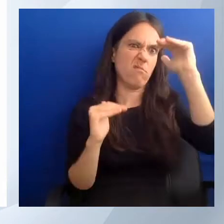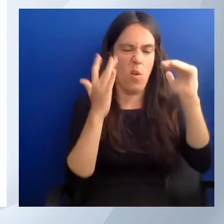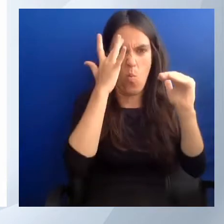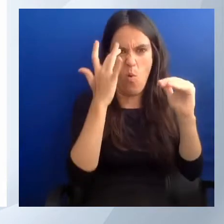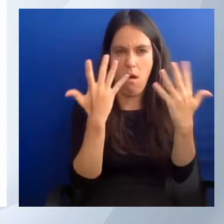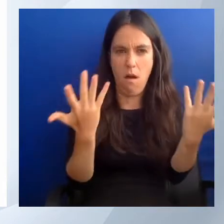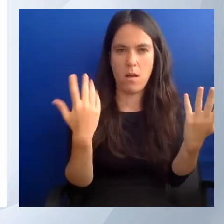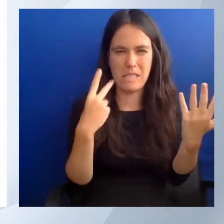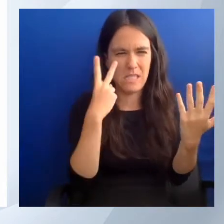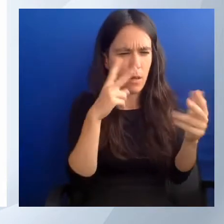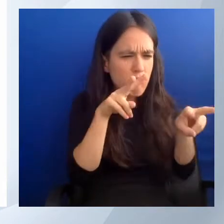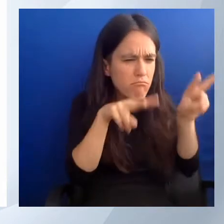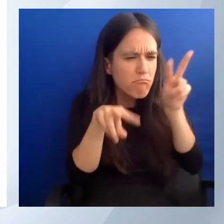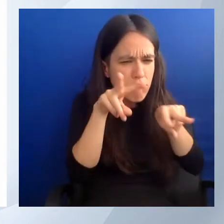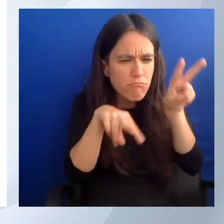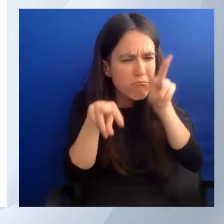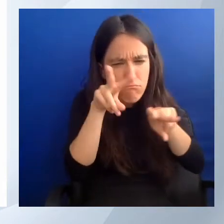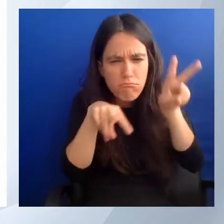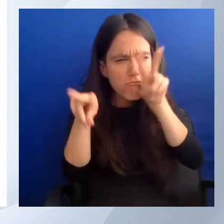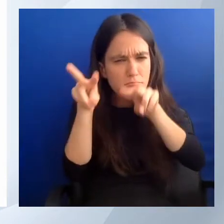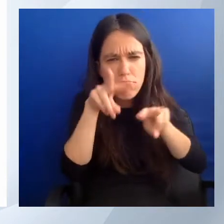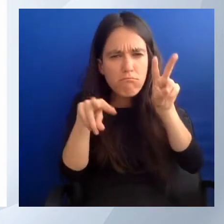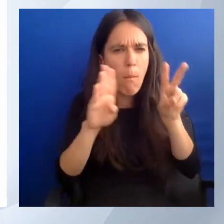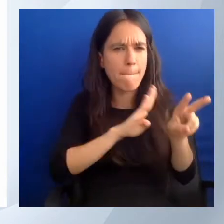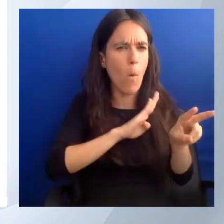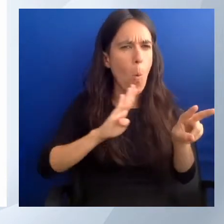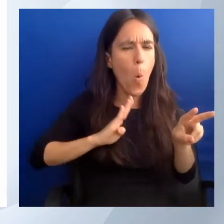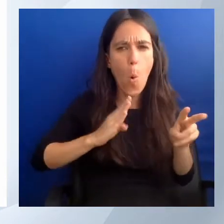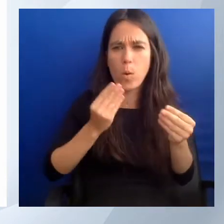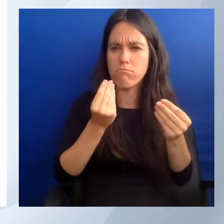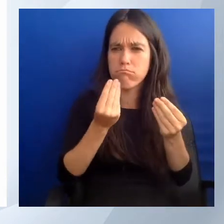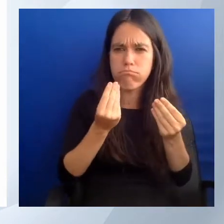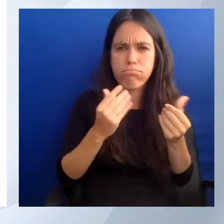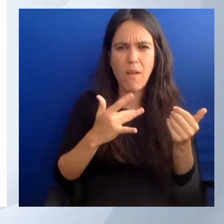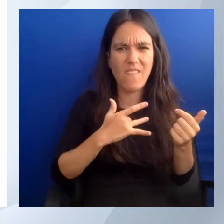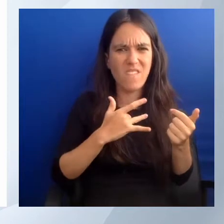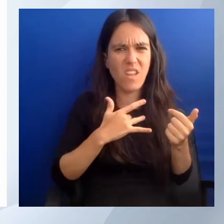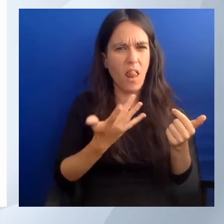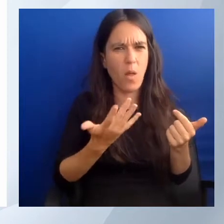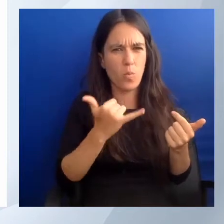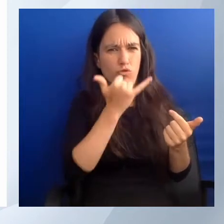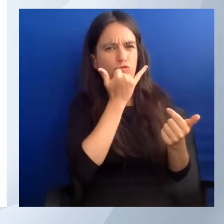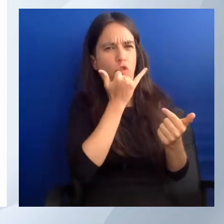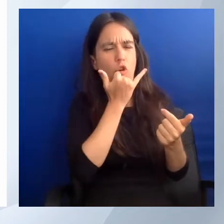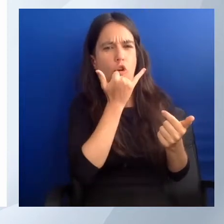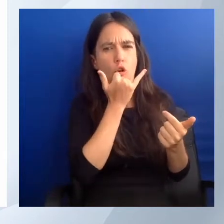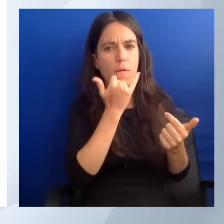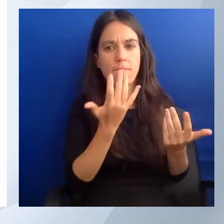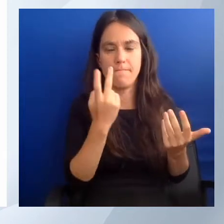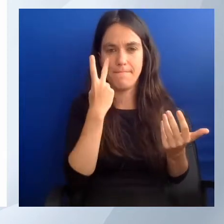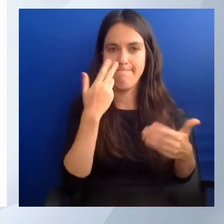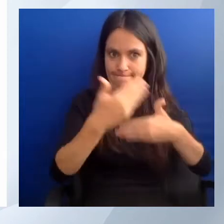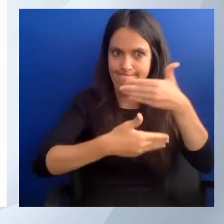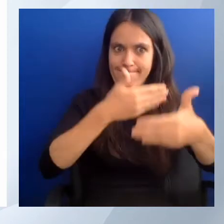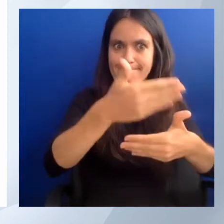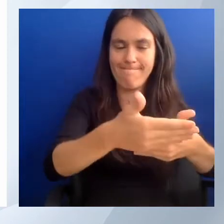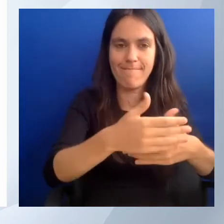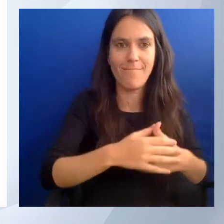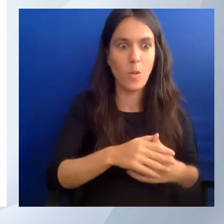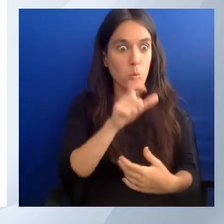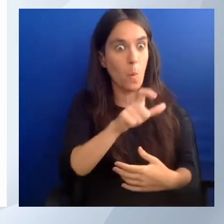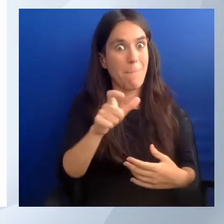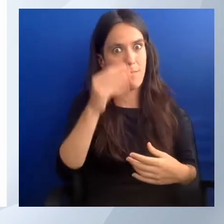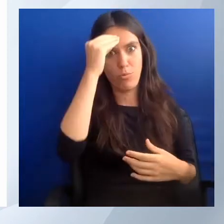careful deliberation between board members, technical people, the people that know about this sort of